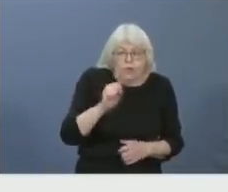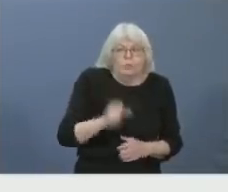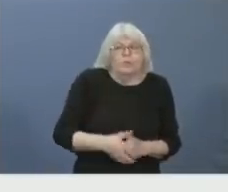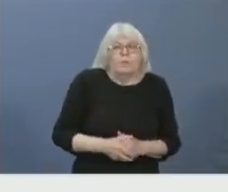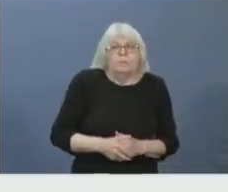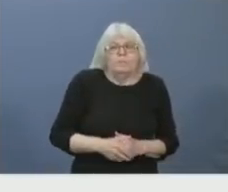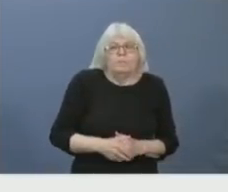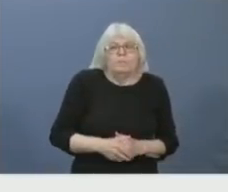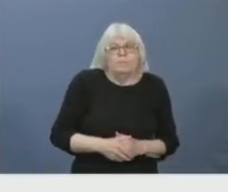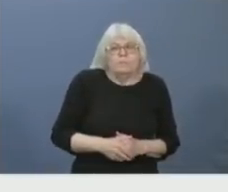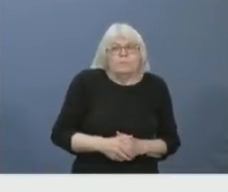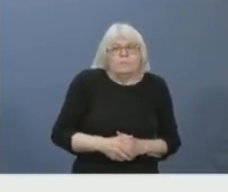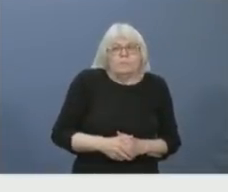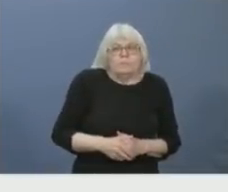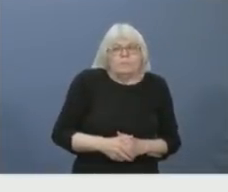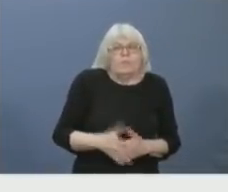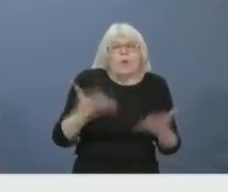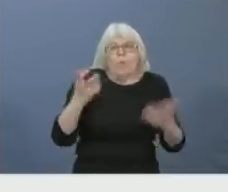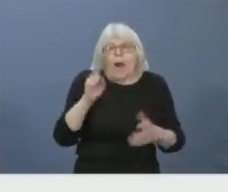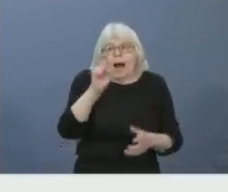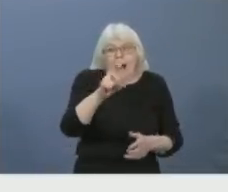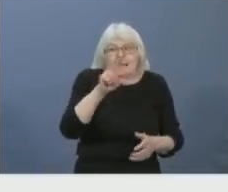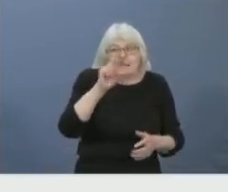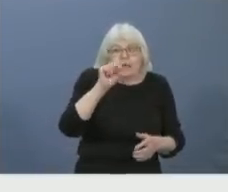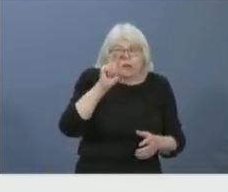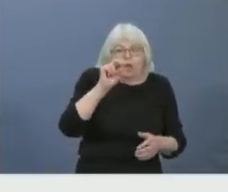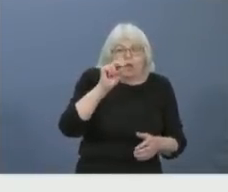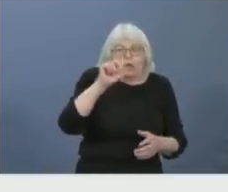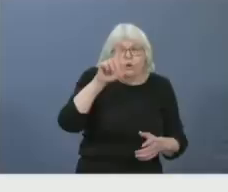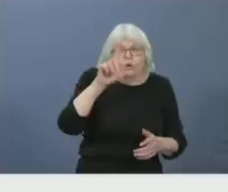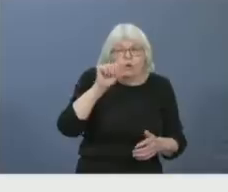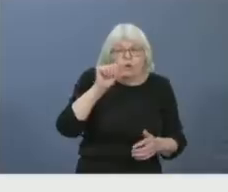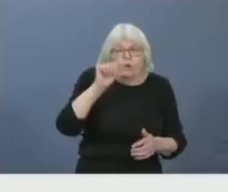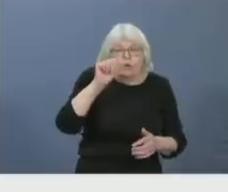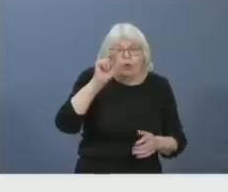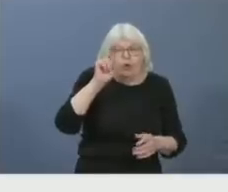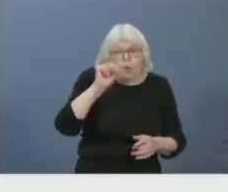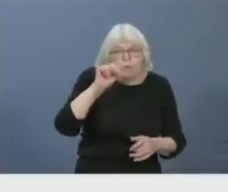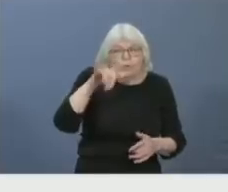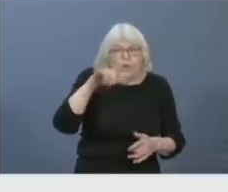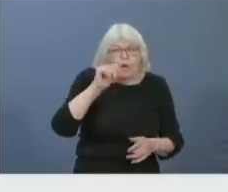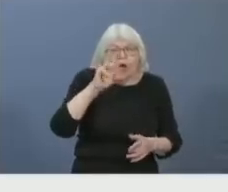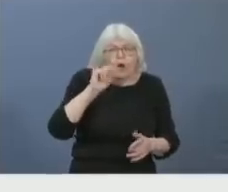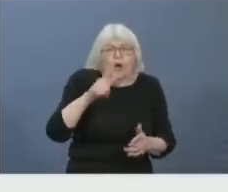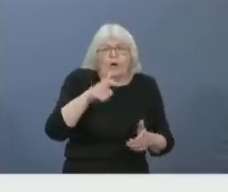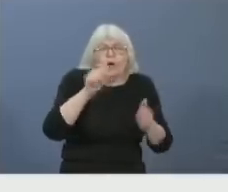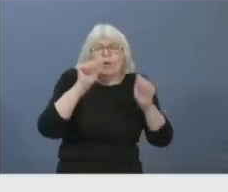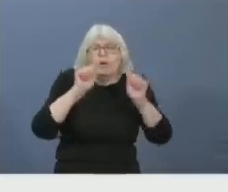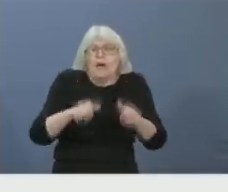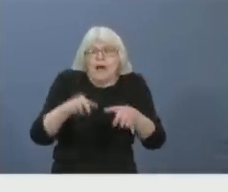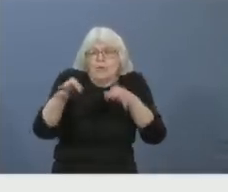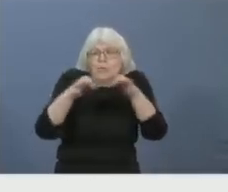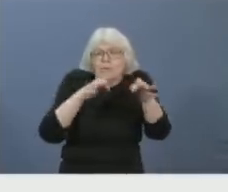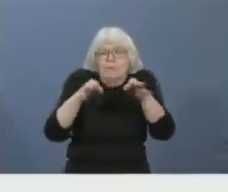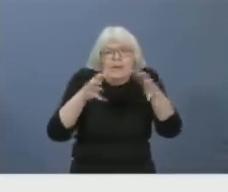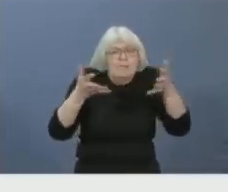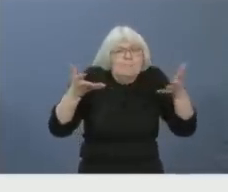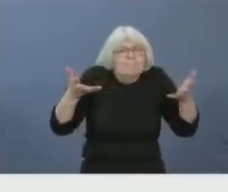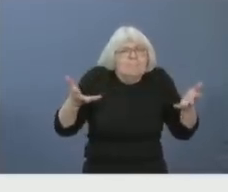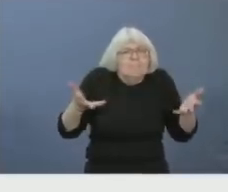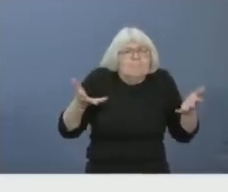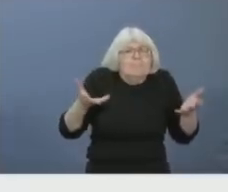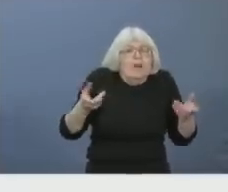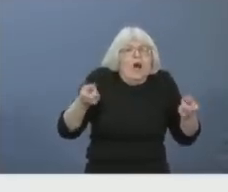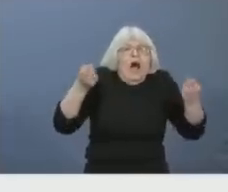if that's okay. Mr. Young, I'm just wondering if you could tell us a bit about what's happening in the communities that you represent.